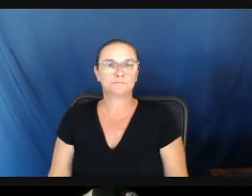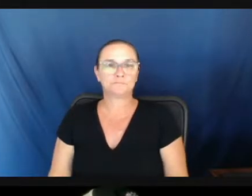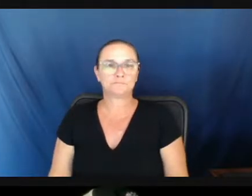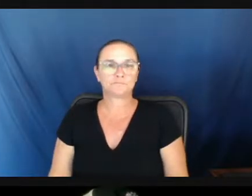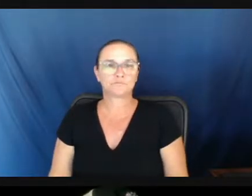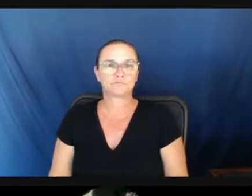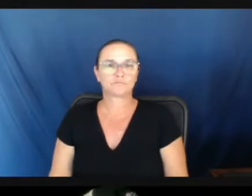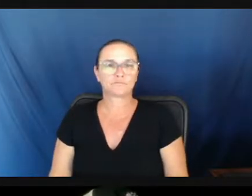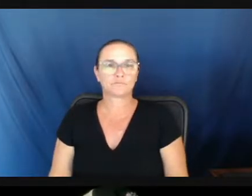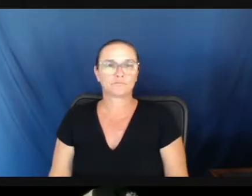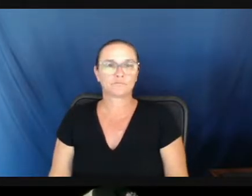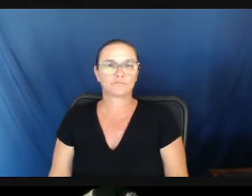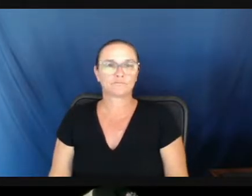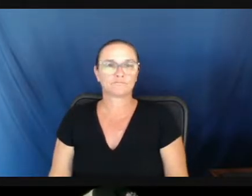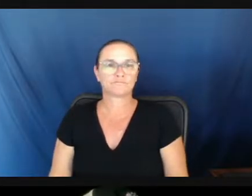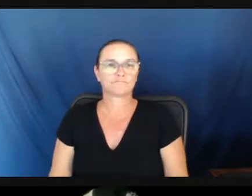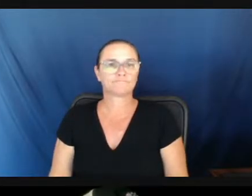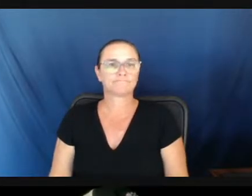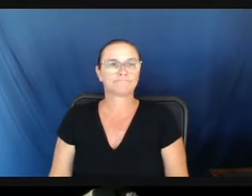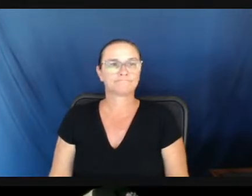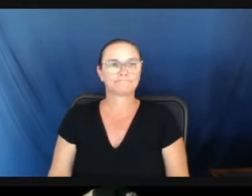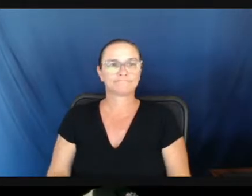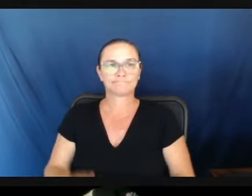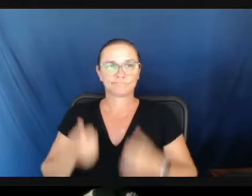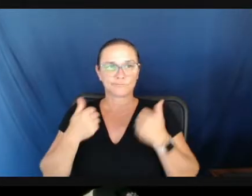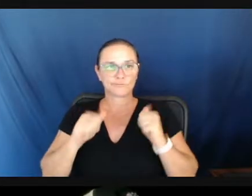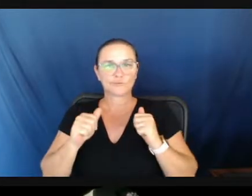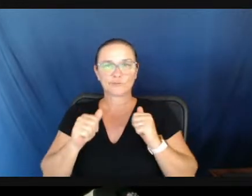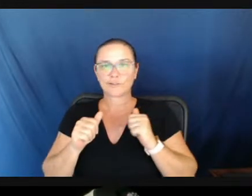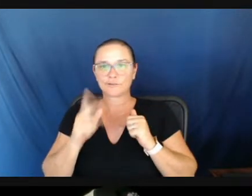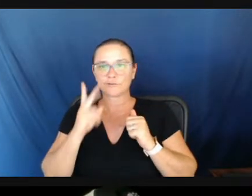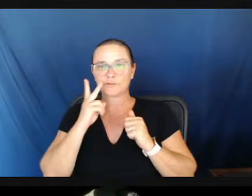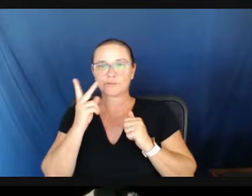Right there. I gotta see it right here.